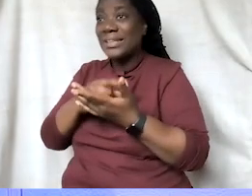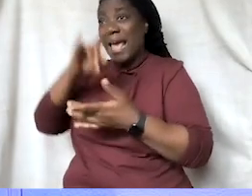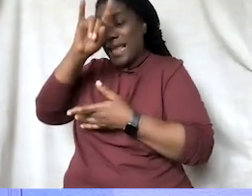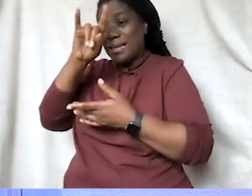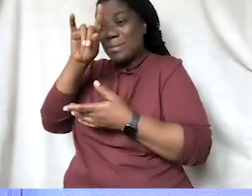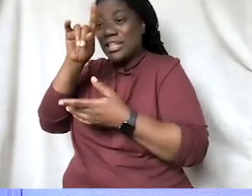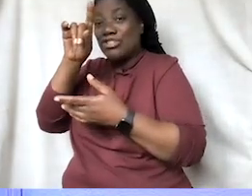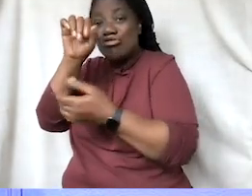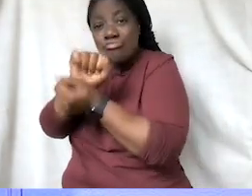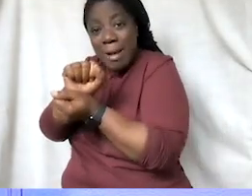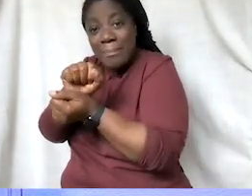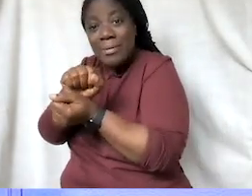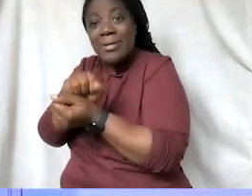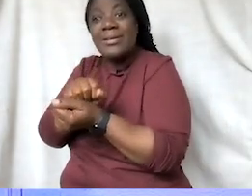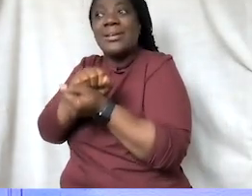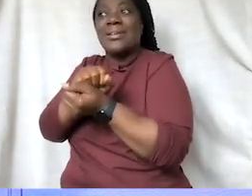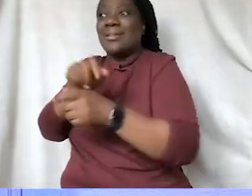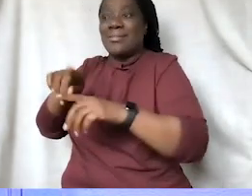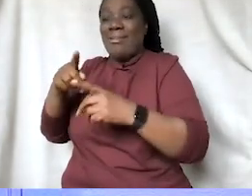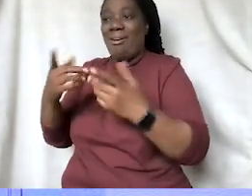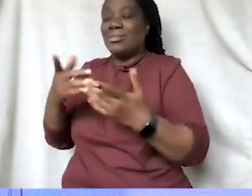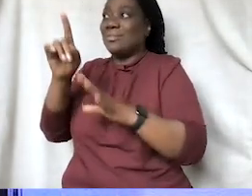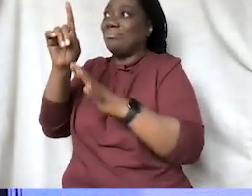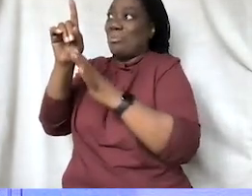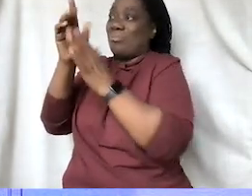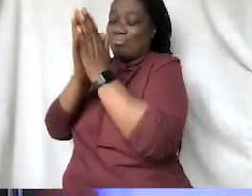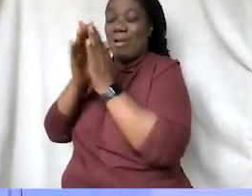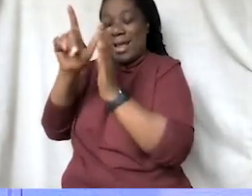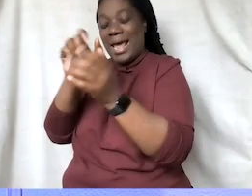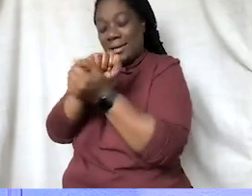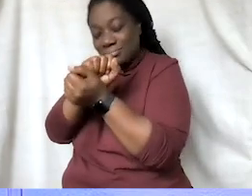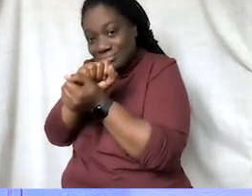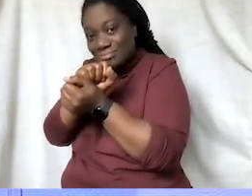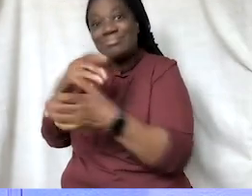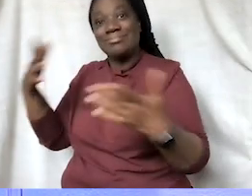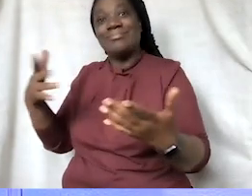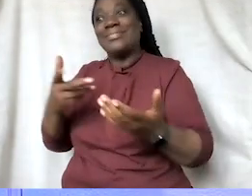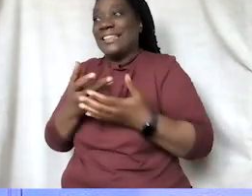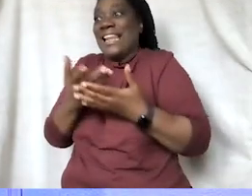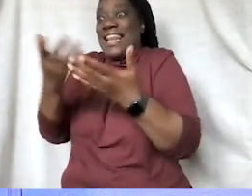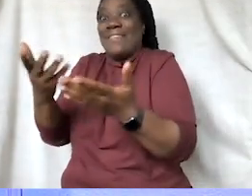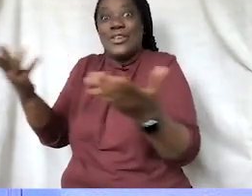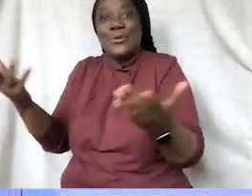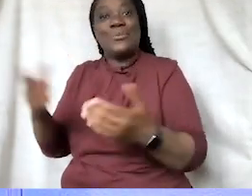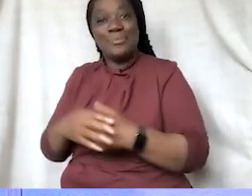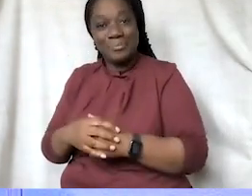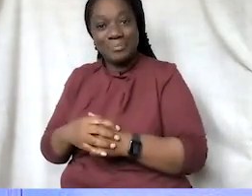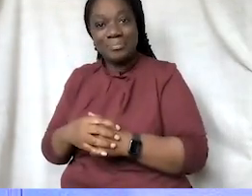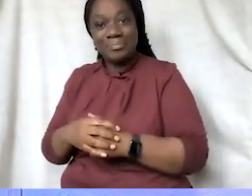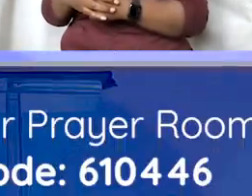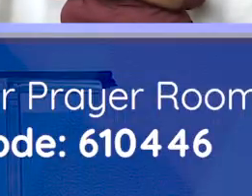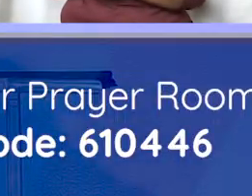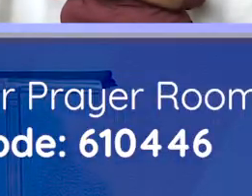trapped you with. Tonight, prayer can release you. Prayer can deliver you. And that's why I want you to